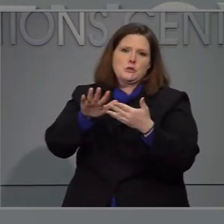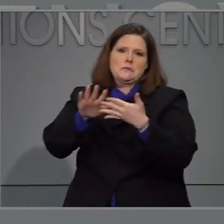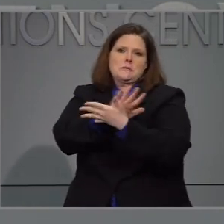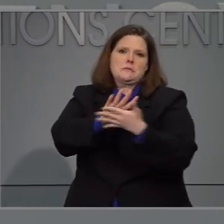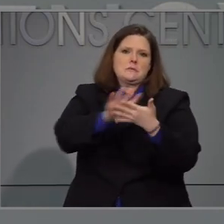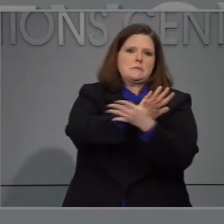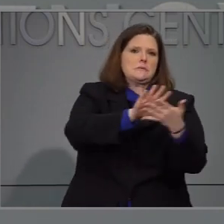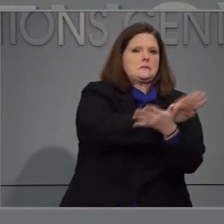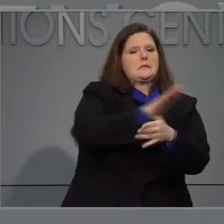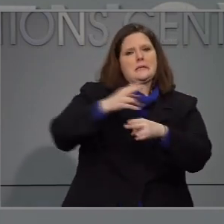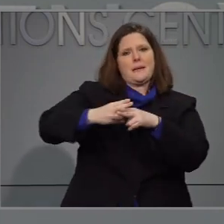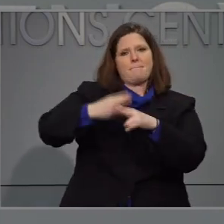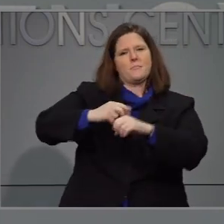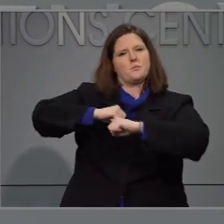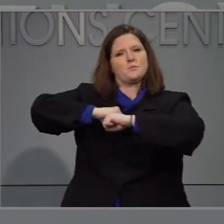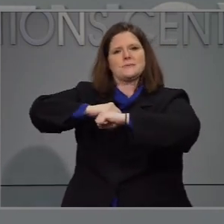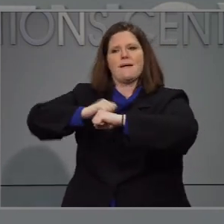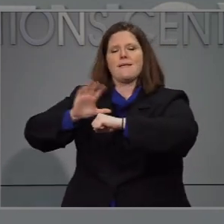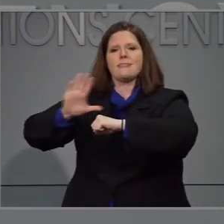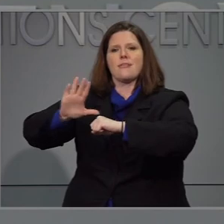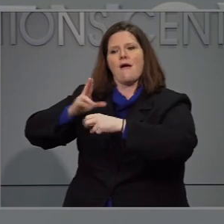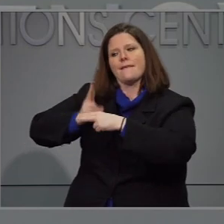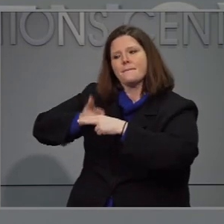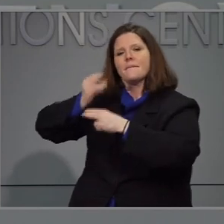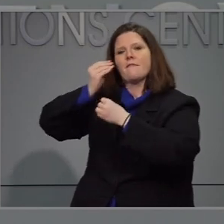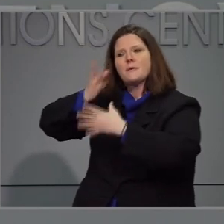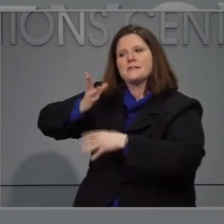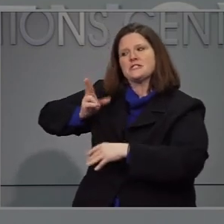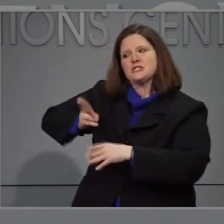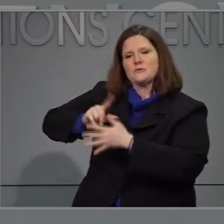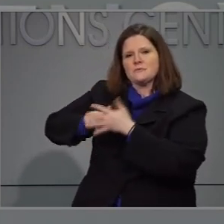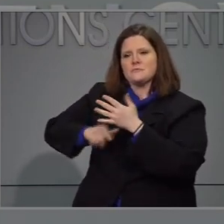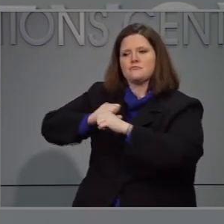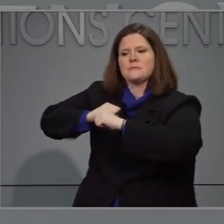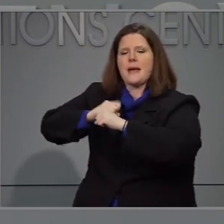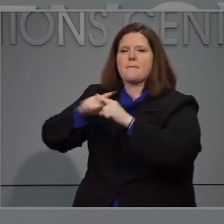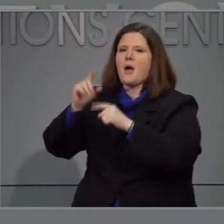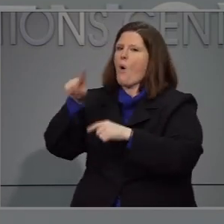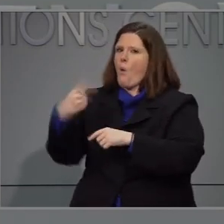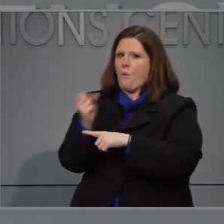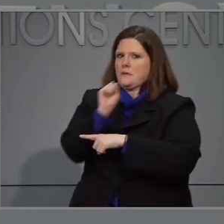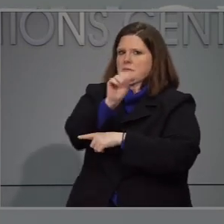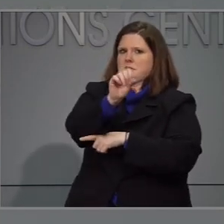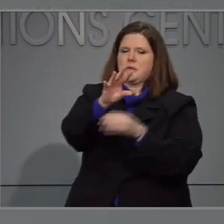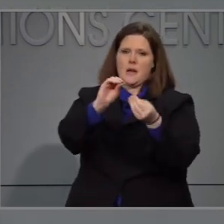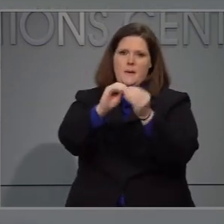and then putting out as much data as we can by zip code. So stay tuned for that.